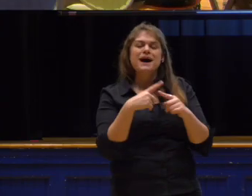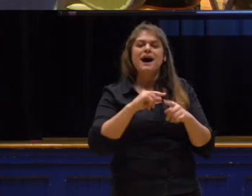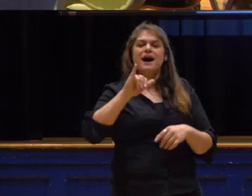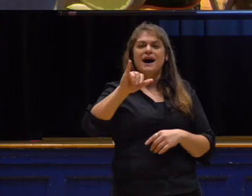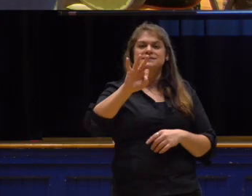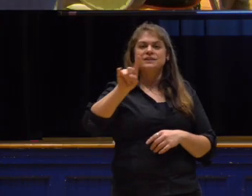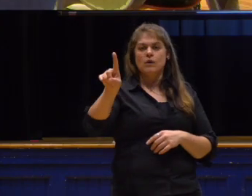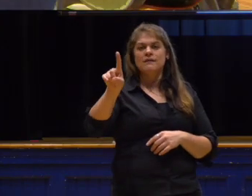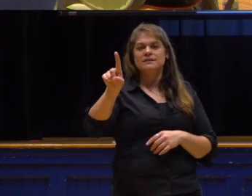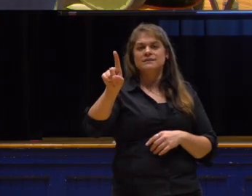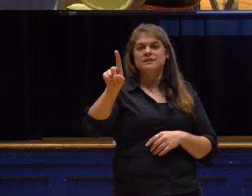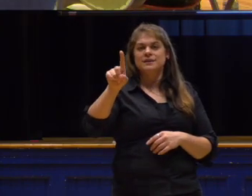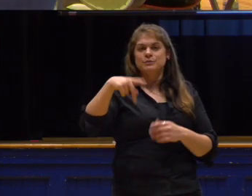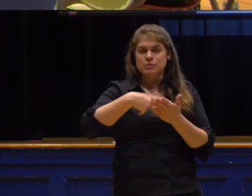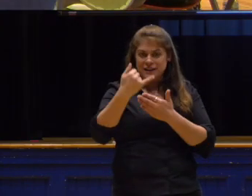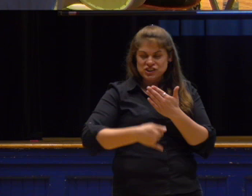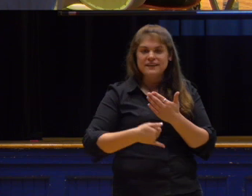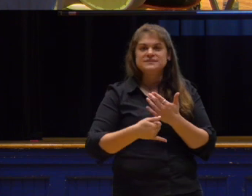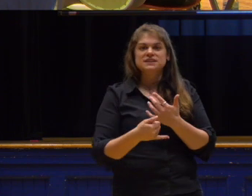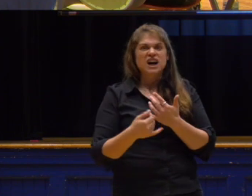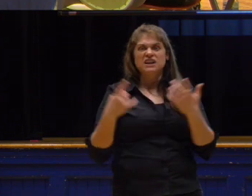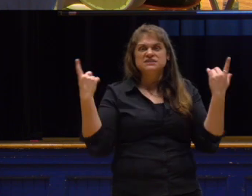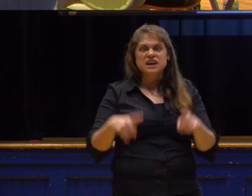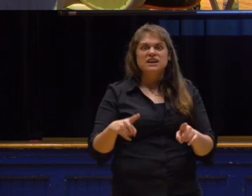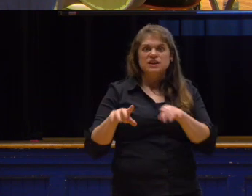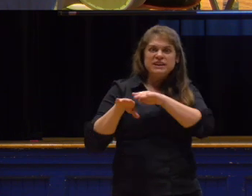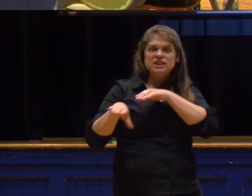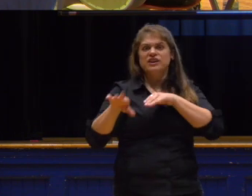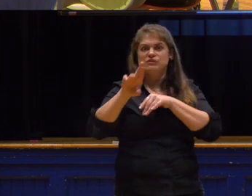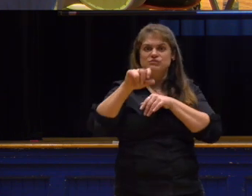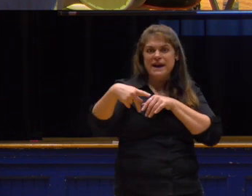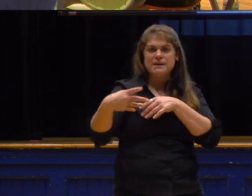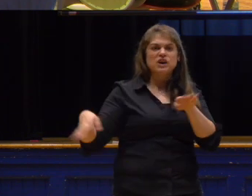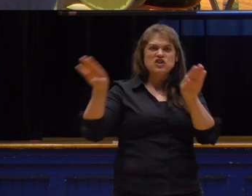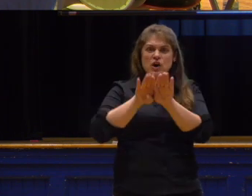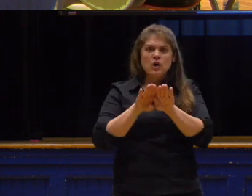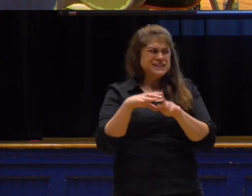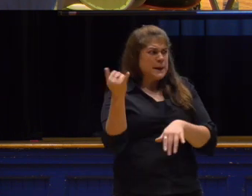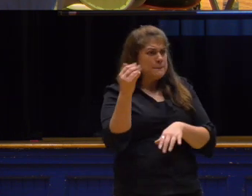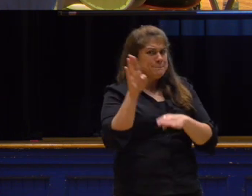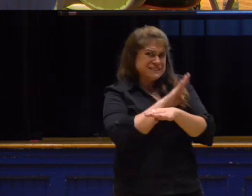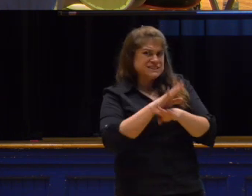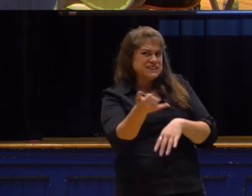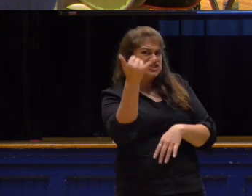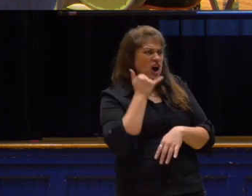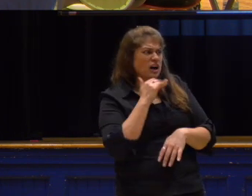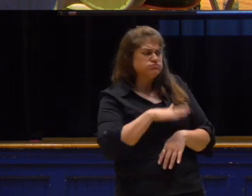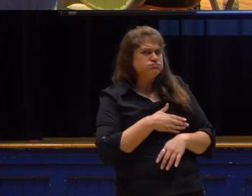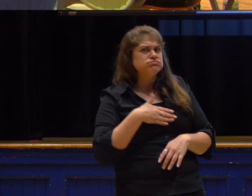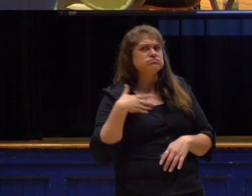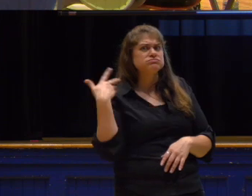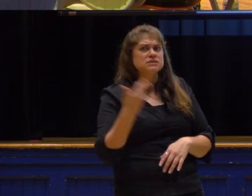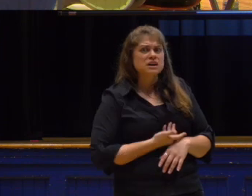the I-91 project, all of a sudden there would be ramp closures on 91. And a business called me